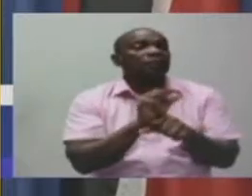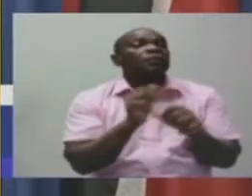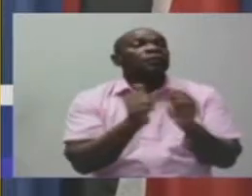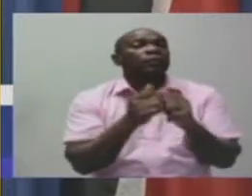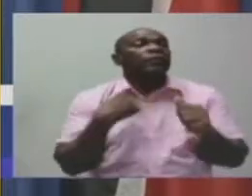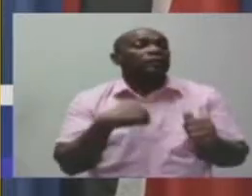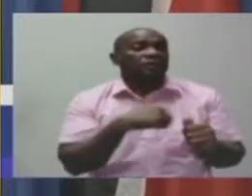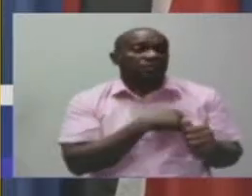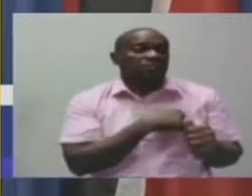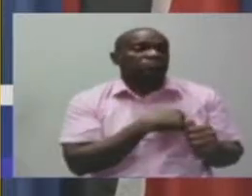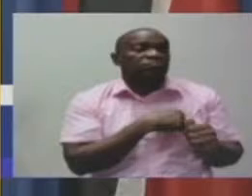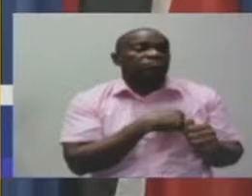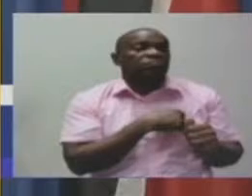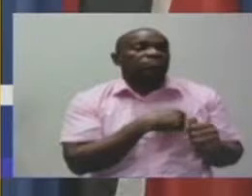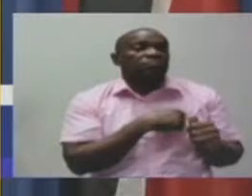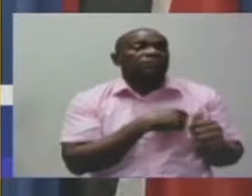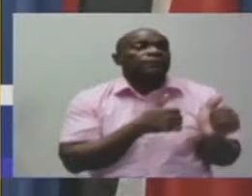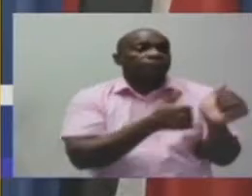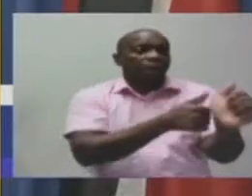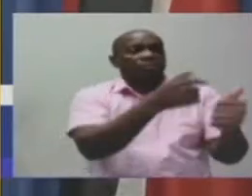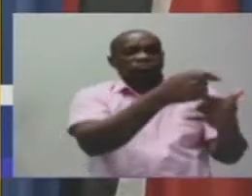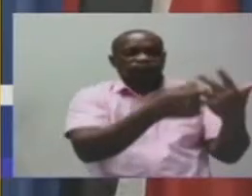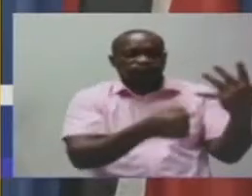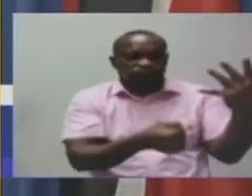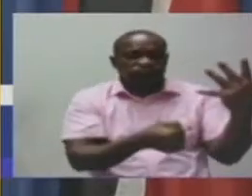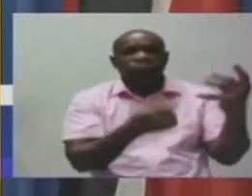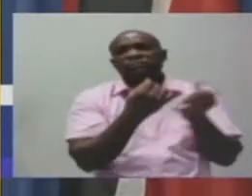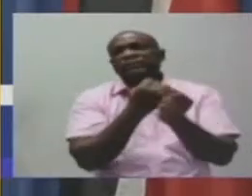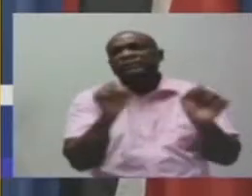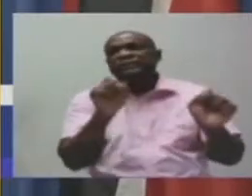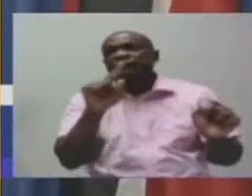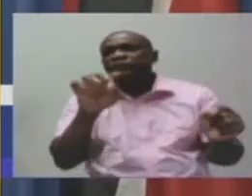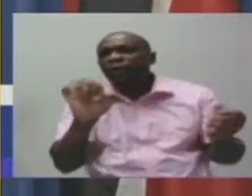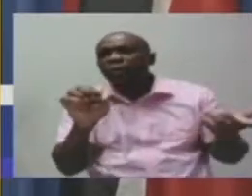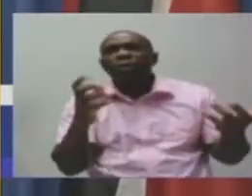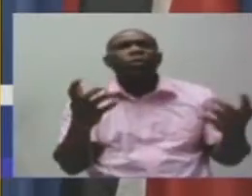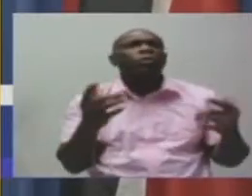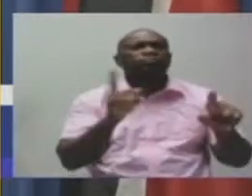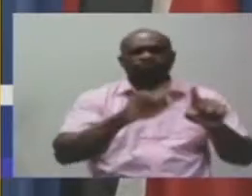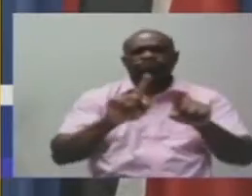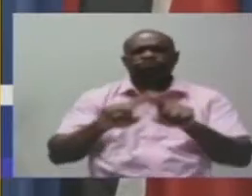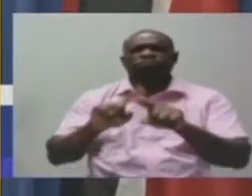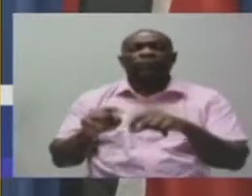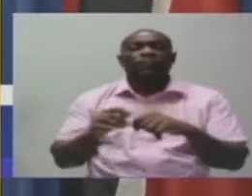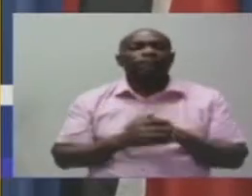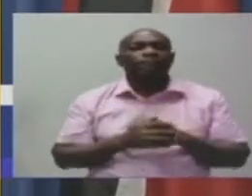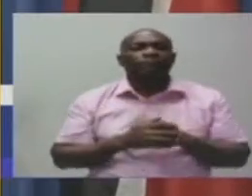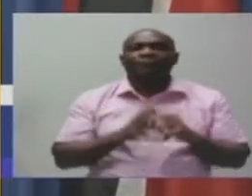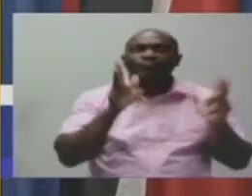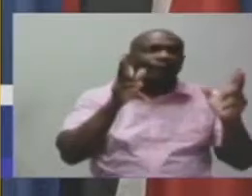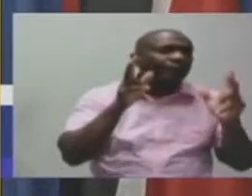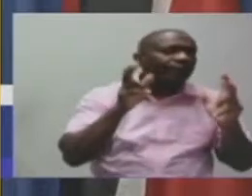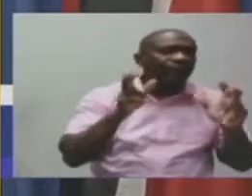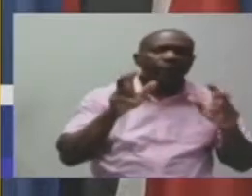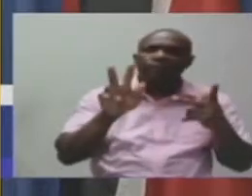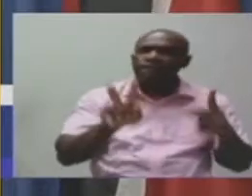here. I've been hearing about parties because some people just have to party.